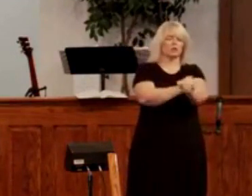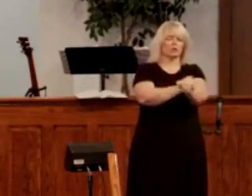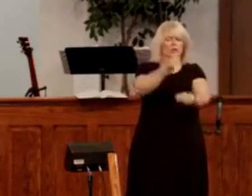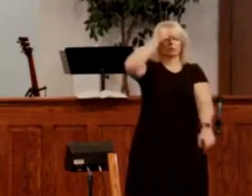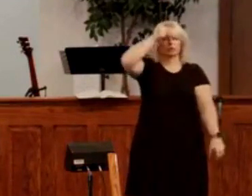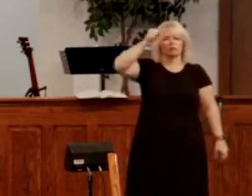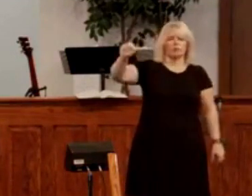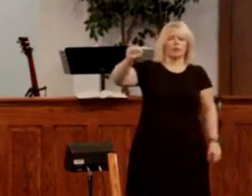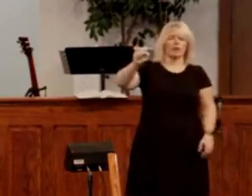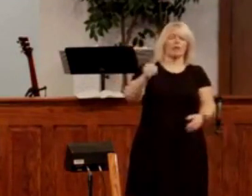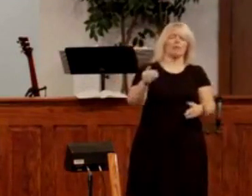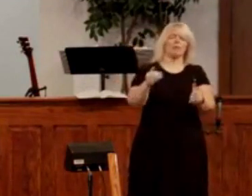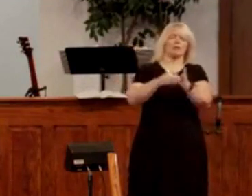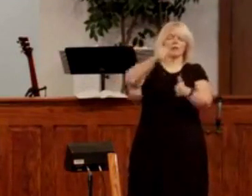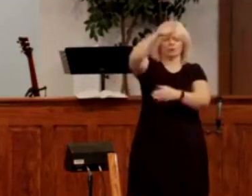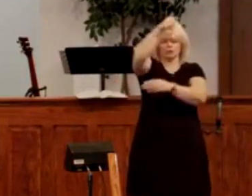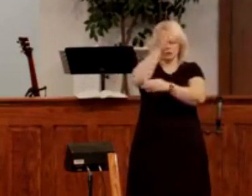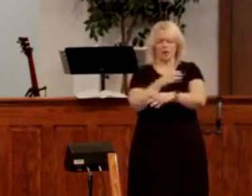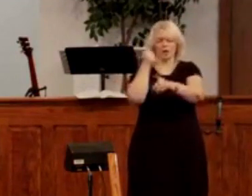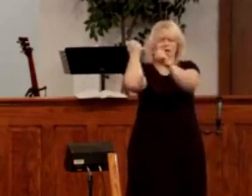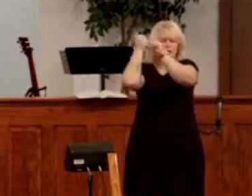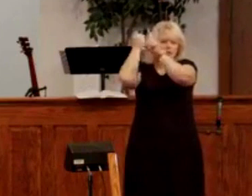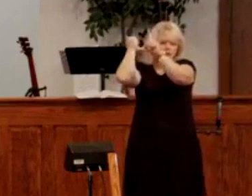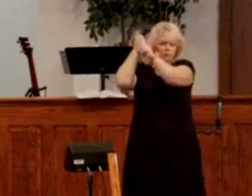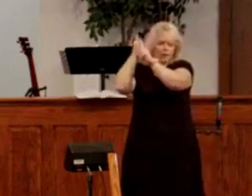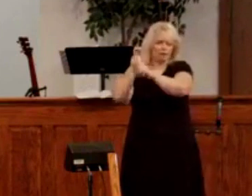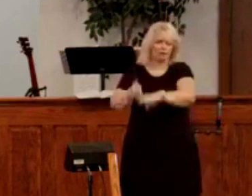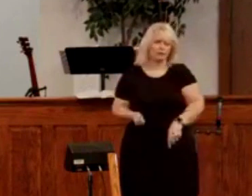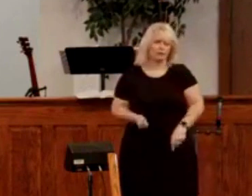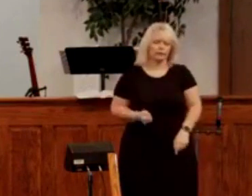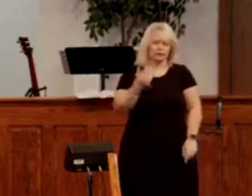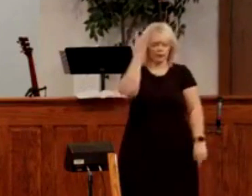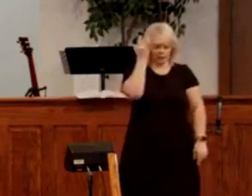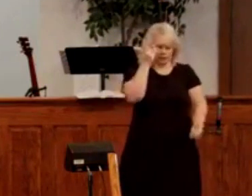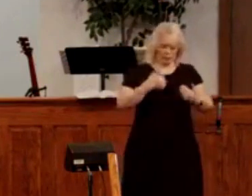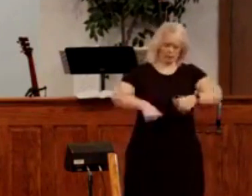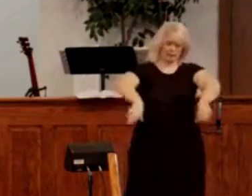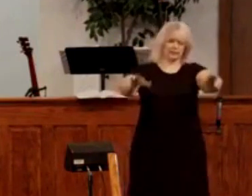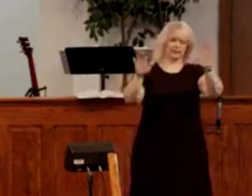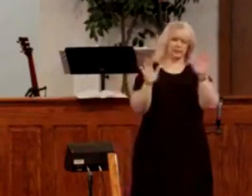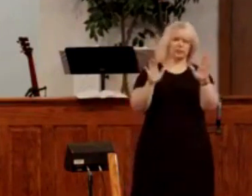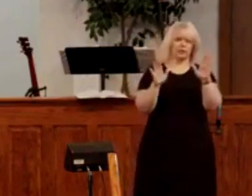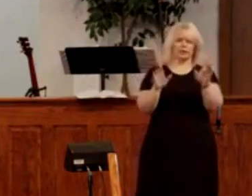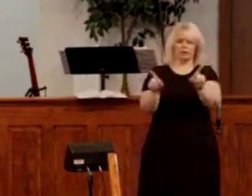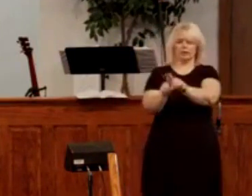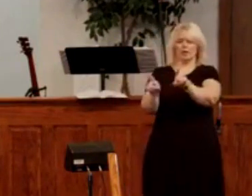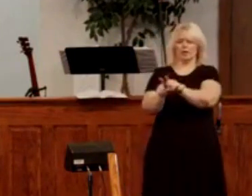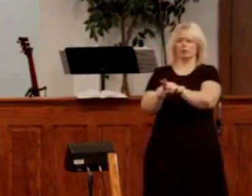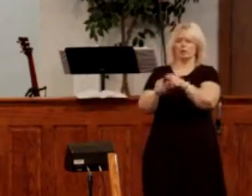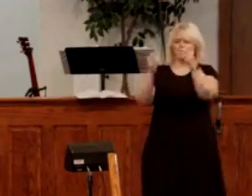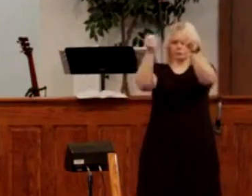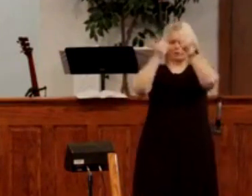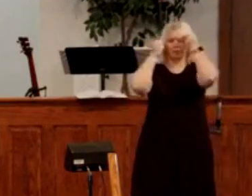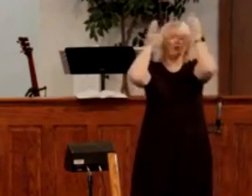himself. That's why we have to submit to governing officers. We also have to be